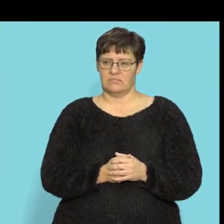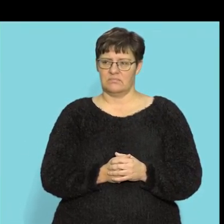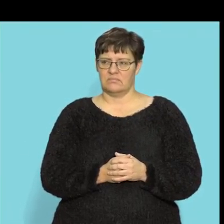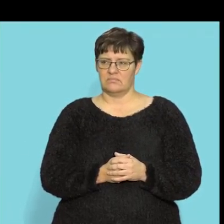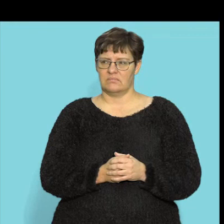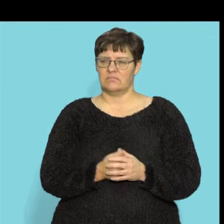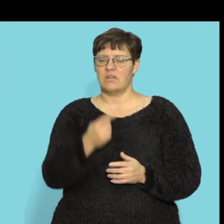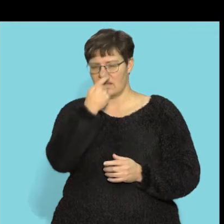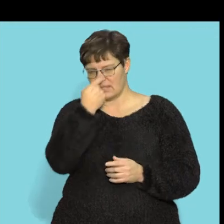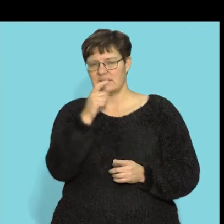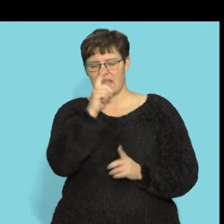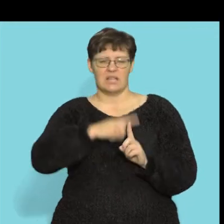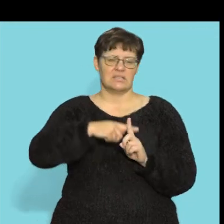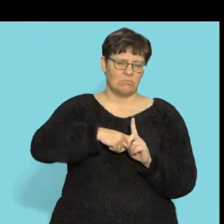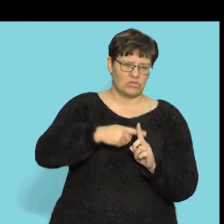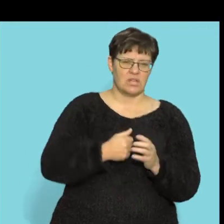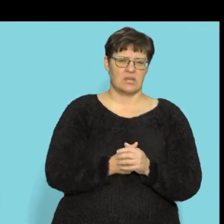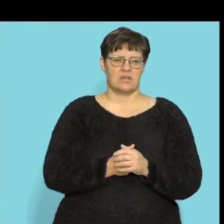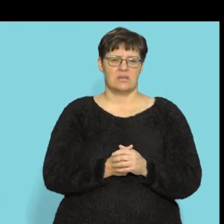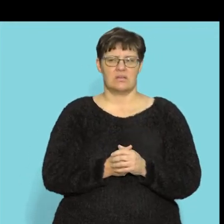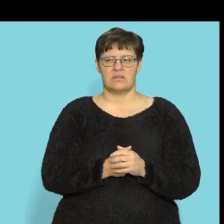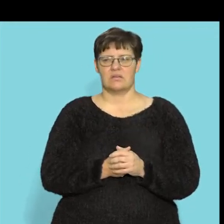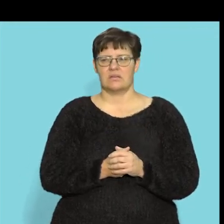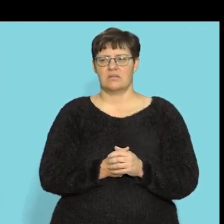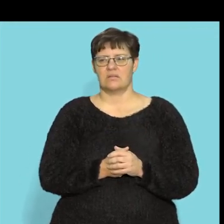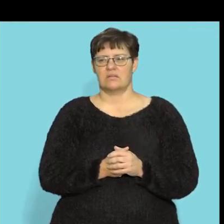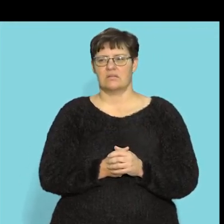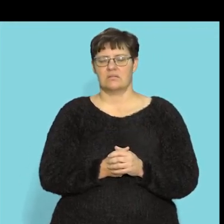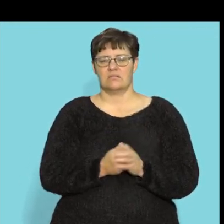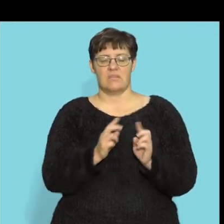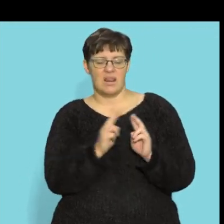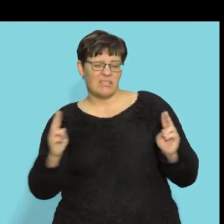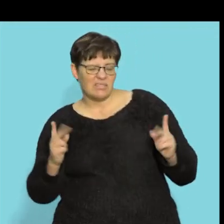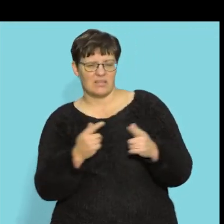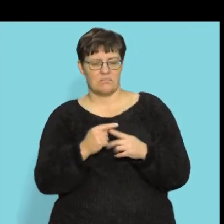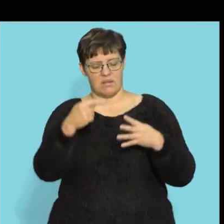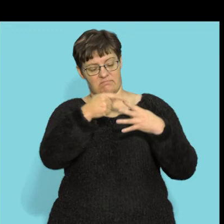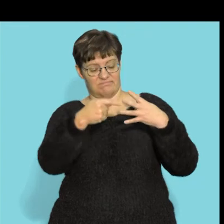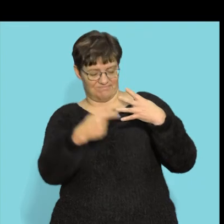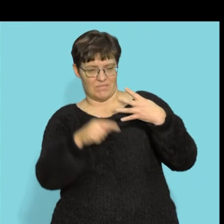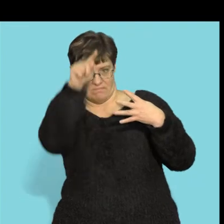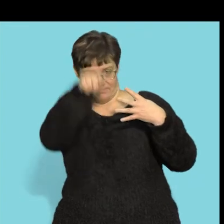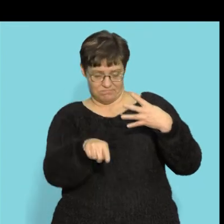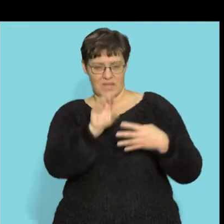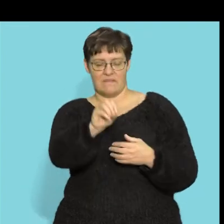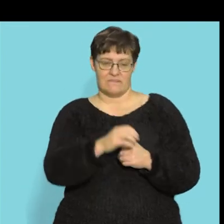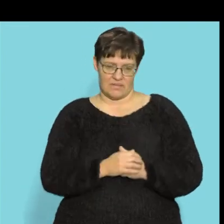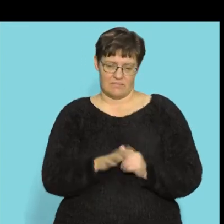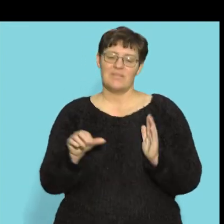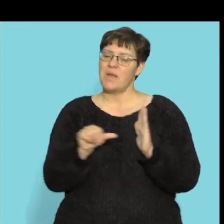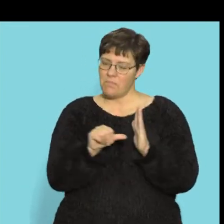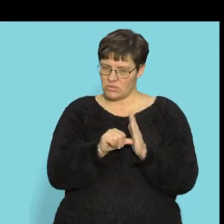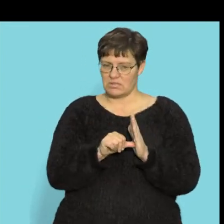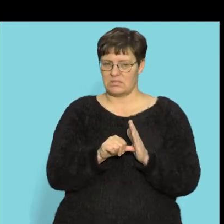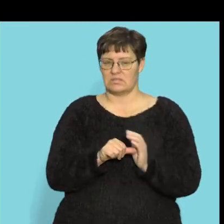back, also we spoke about temperature, okay? We also spoke about length. So these are the 4 factors that are